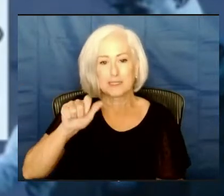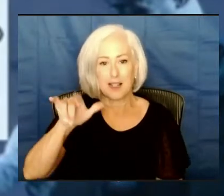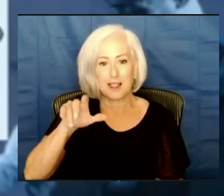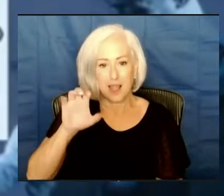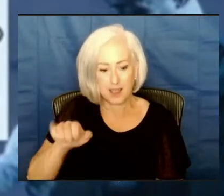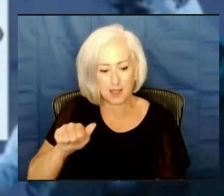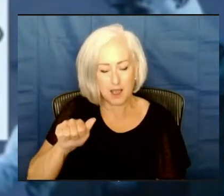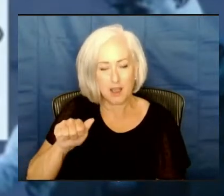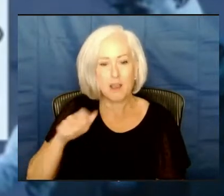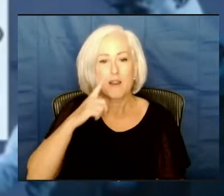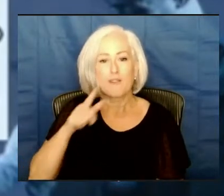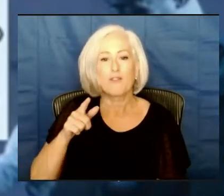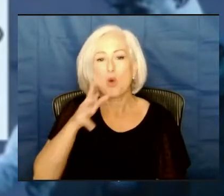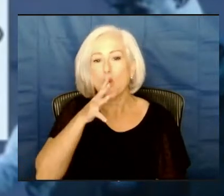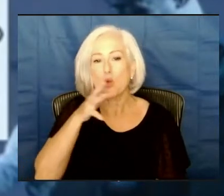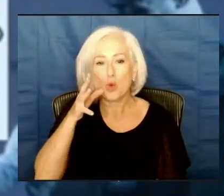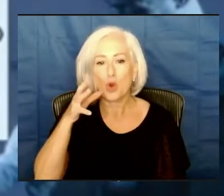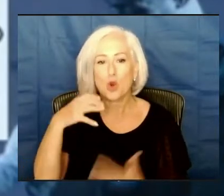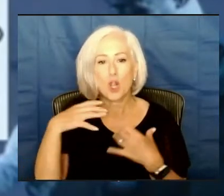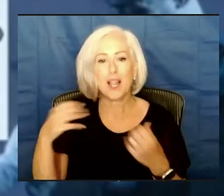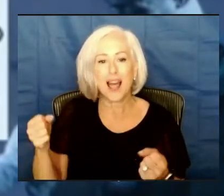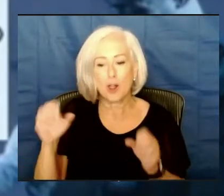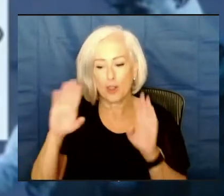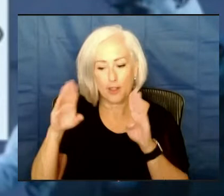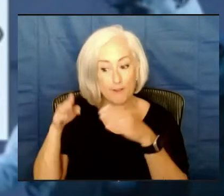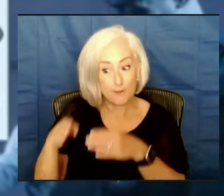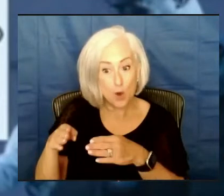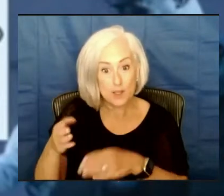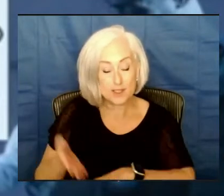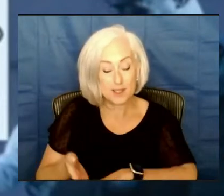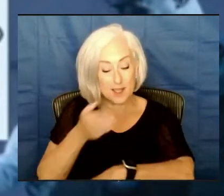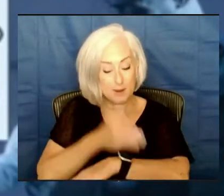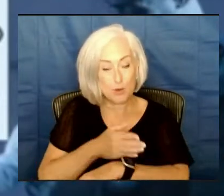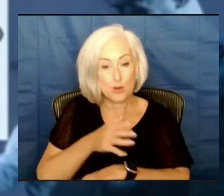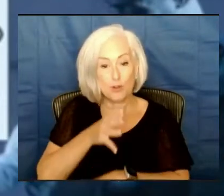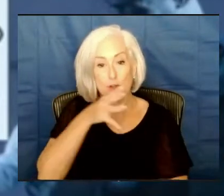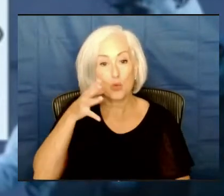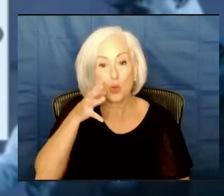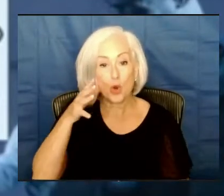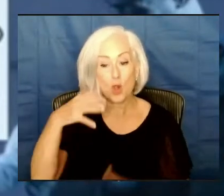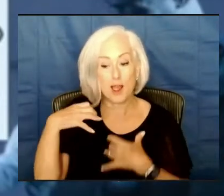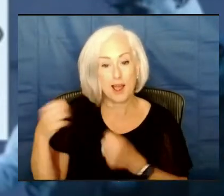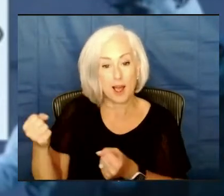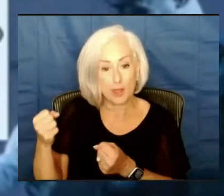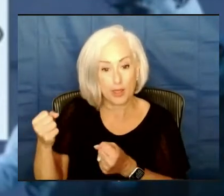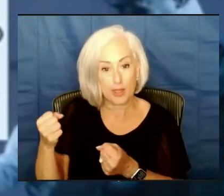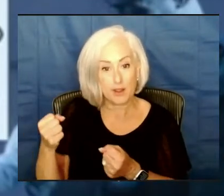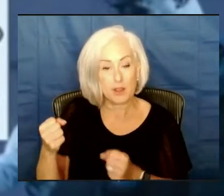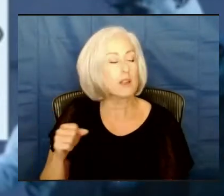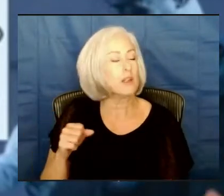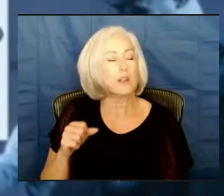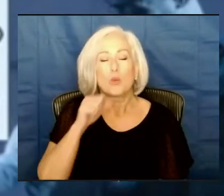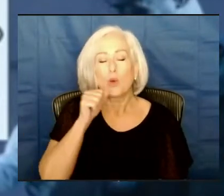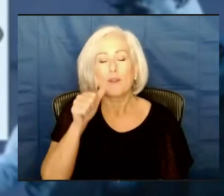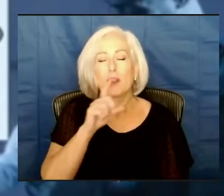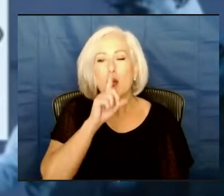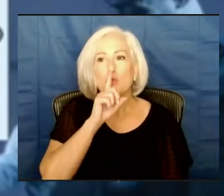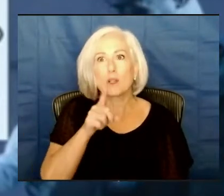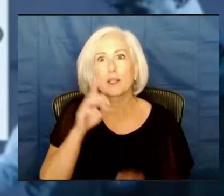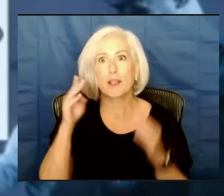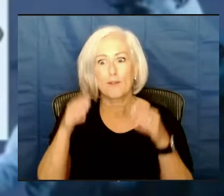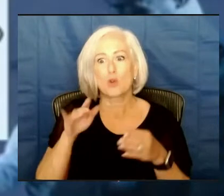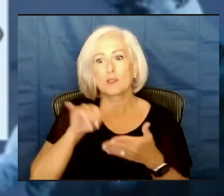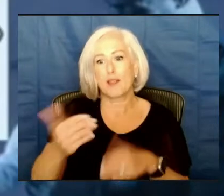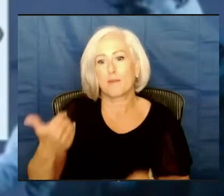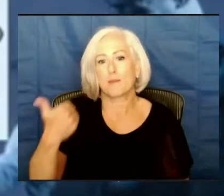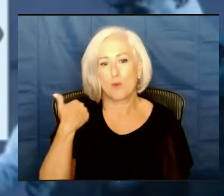and developing a rural health focus and improving rural health, but we haven't taken that focus. My concern, though, is that